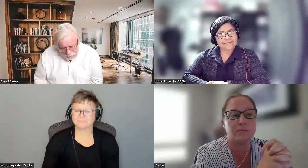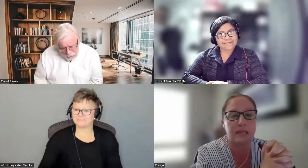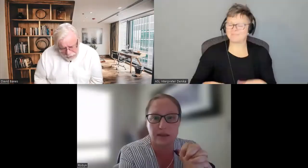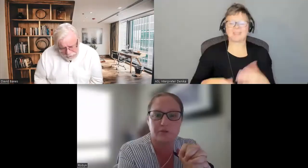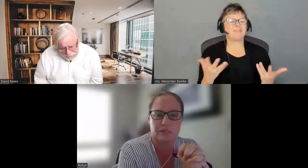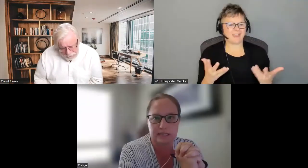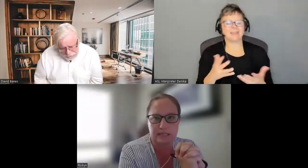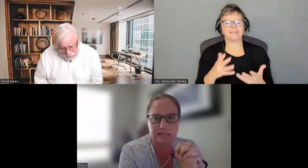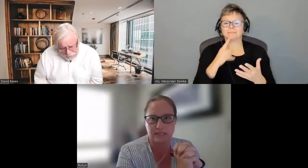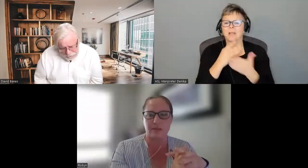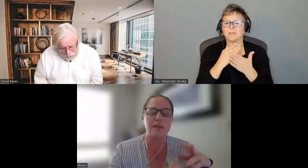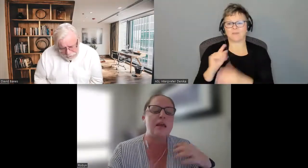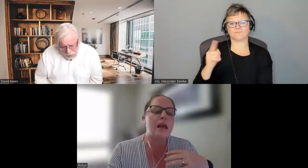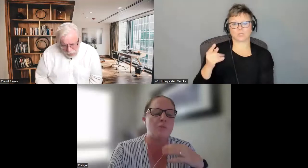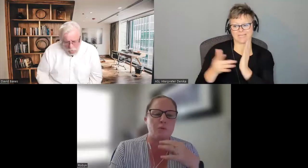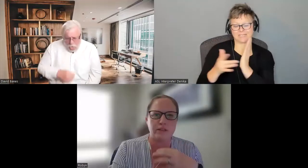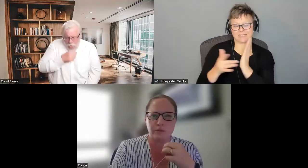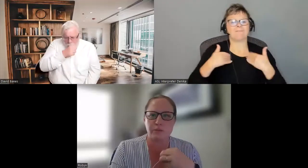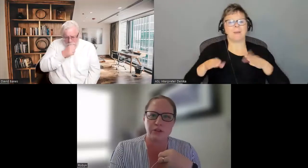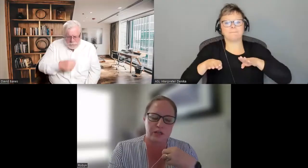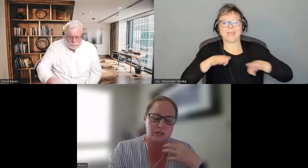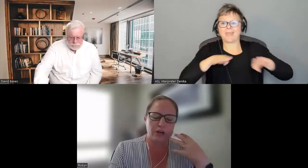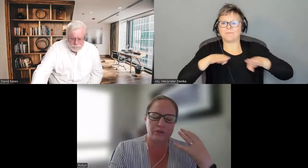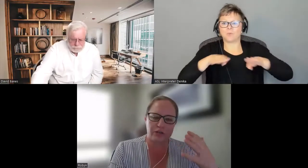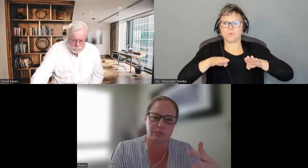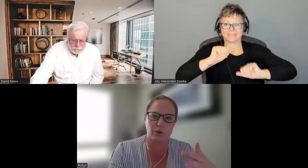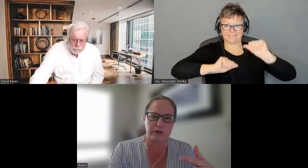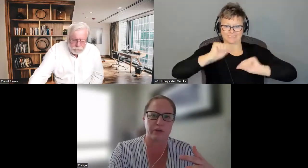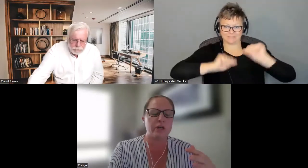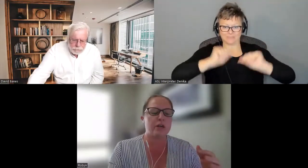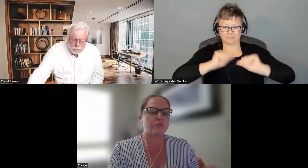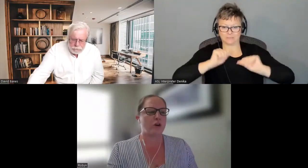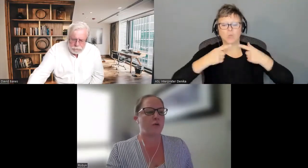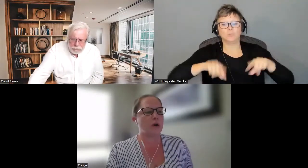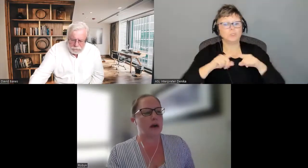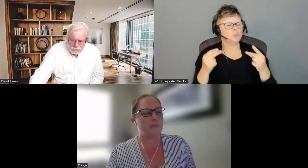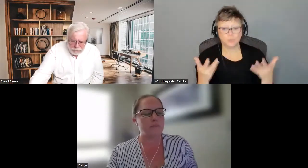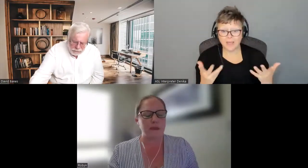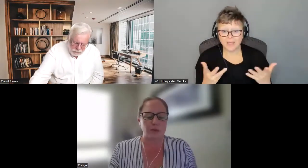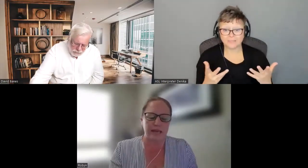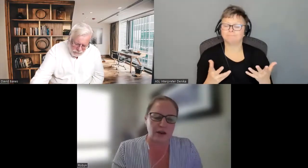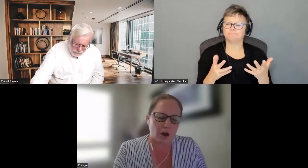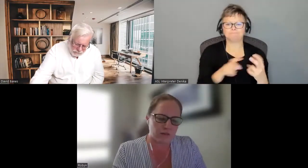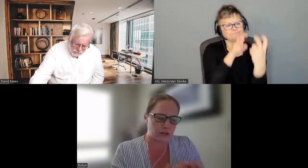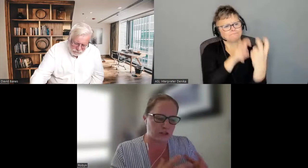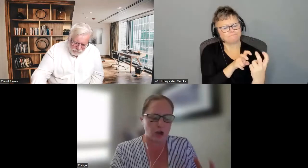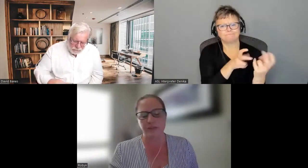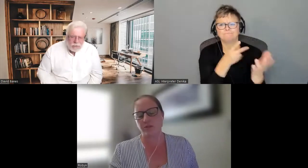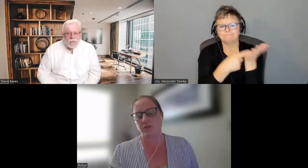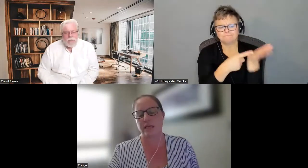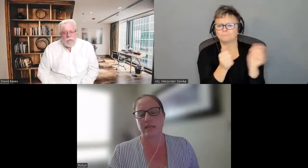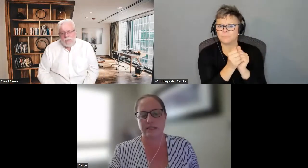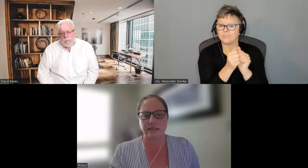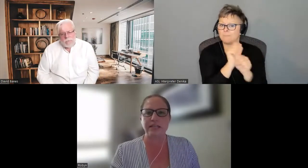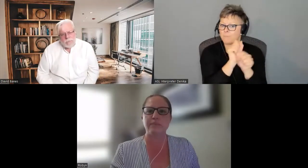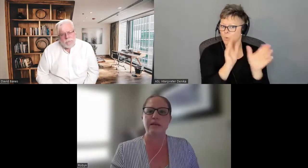a behavioral assessment. And what we do is we try to talk to the employer. So we get all of our job seekers